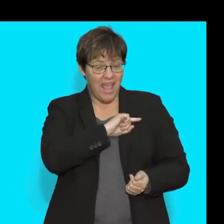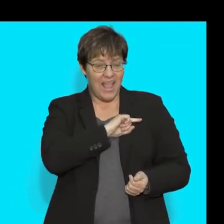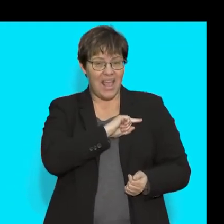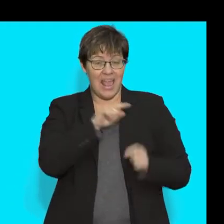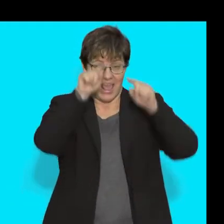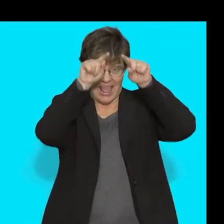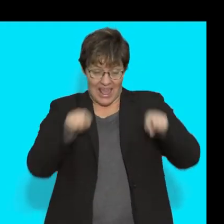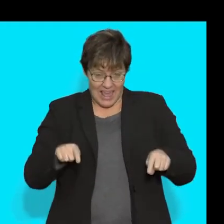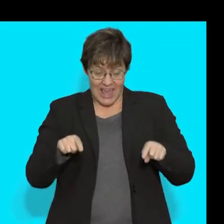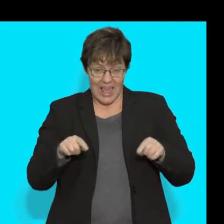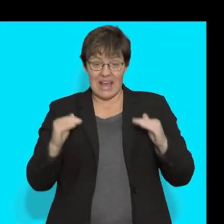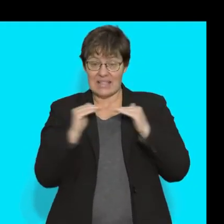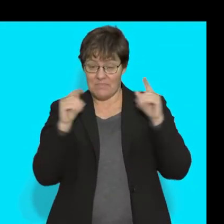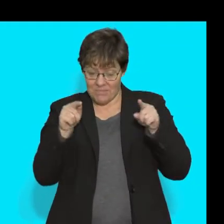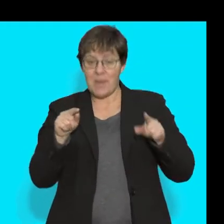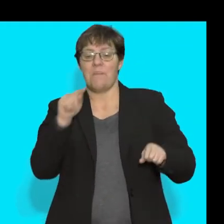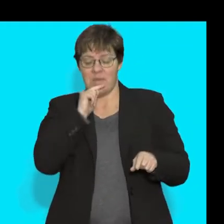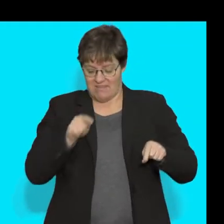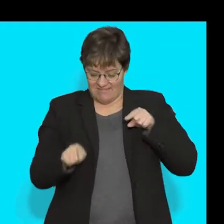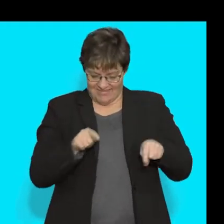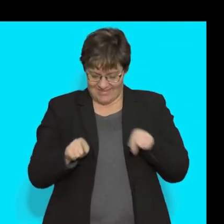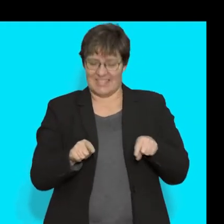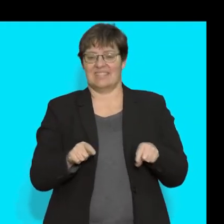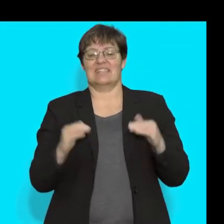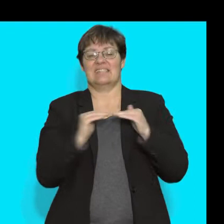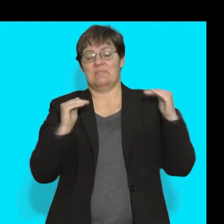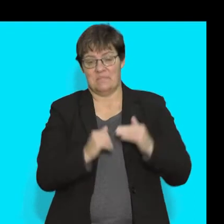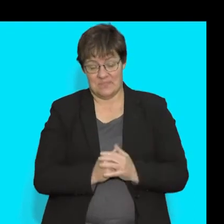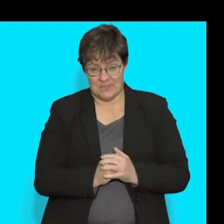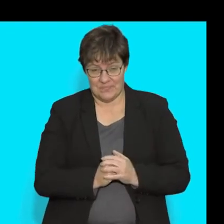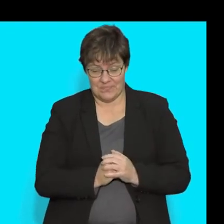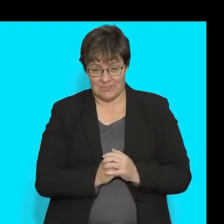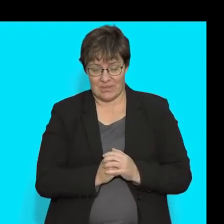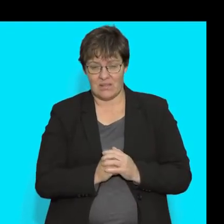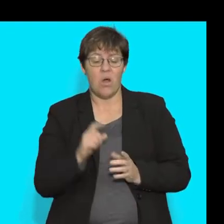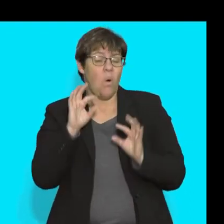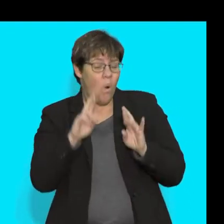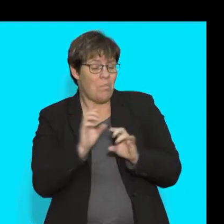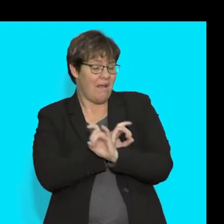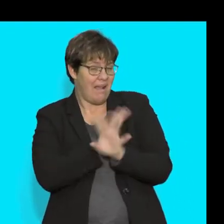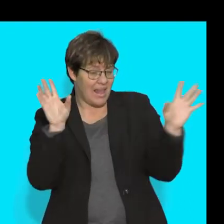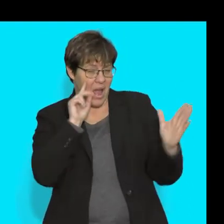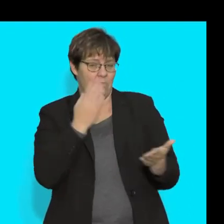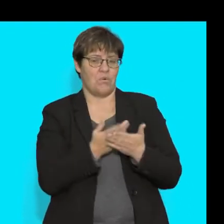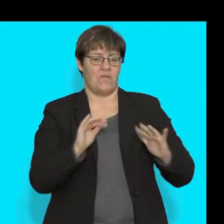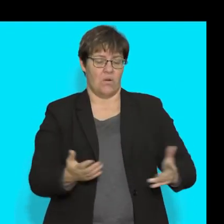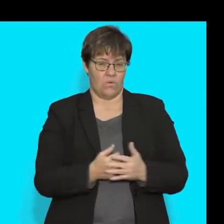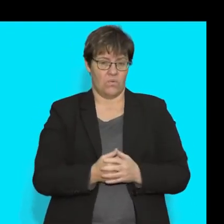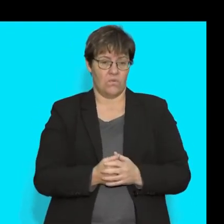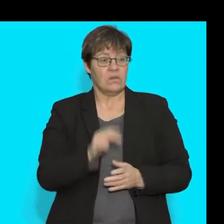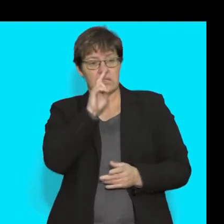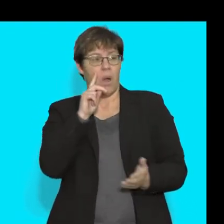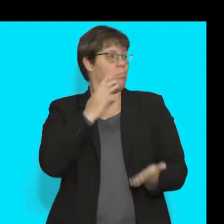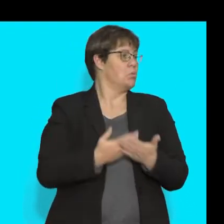that AB is equal to AC. I really, really hope that clarifies how to prove things, because as soon